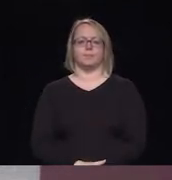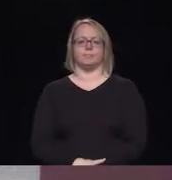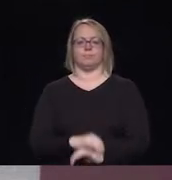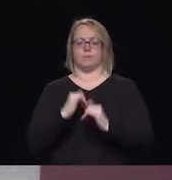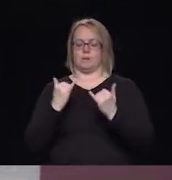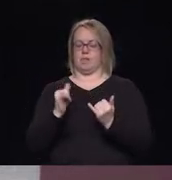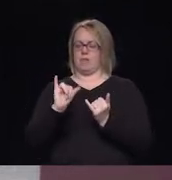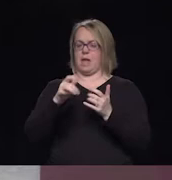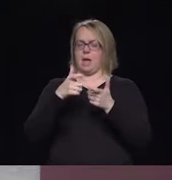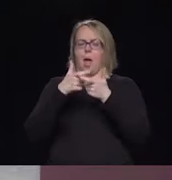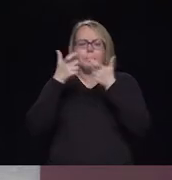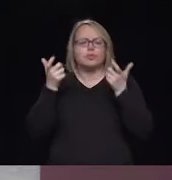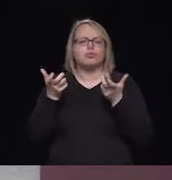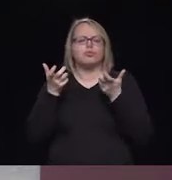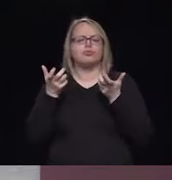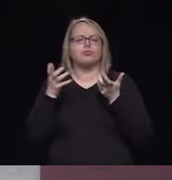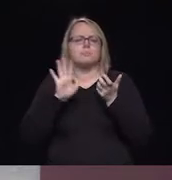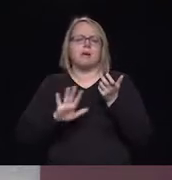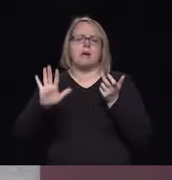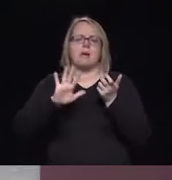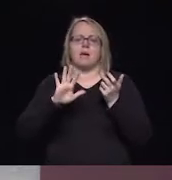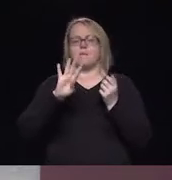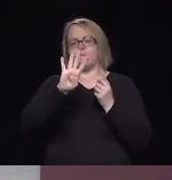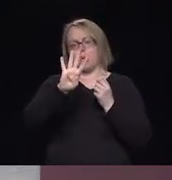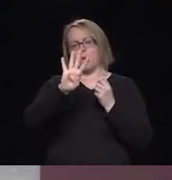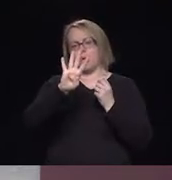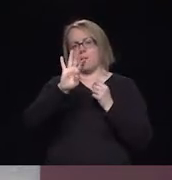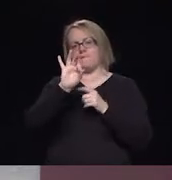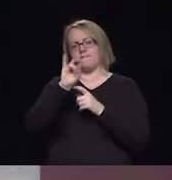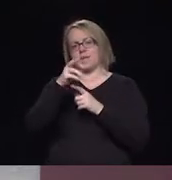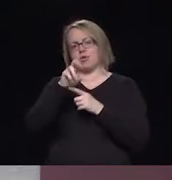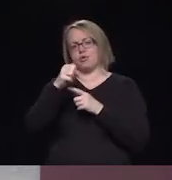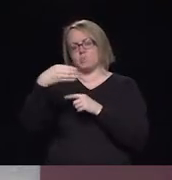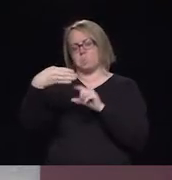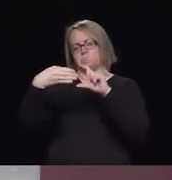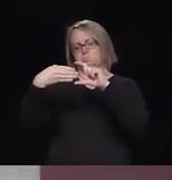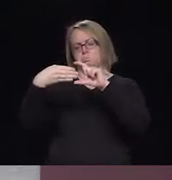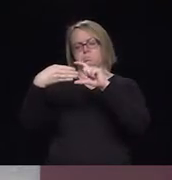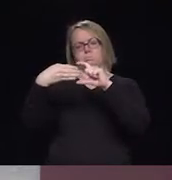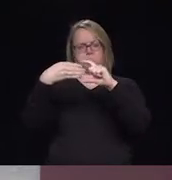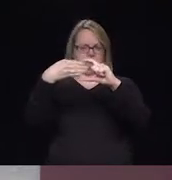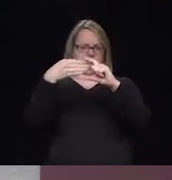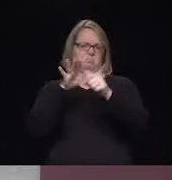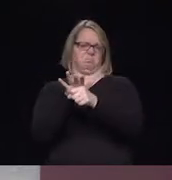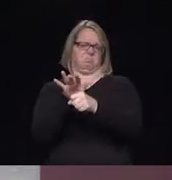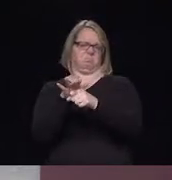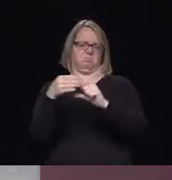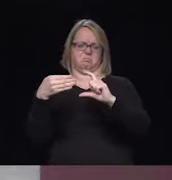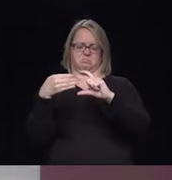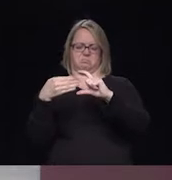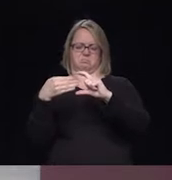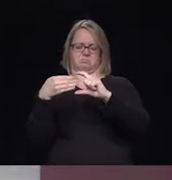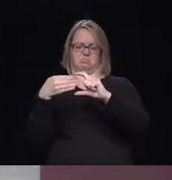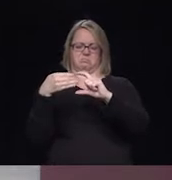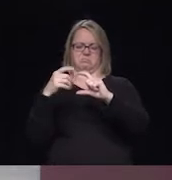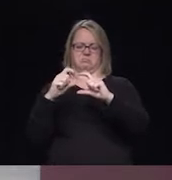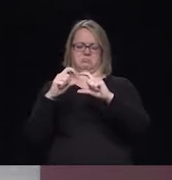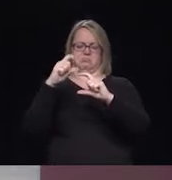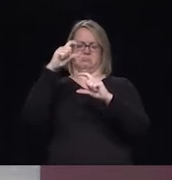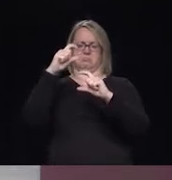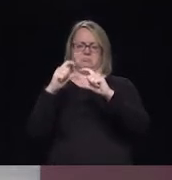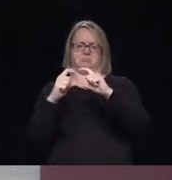want to do. This first part here is about four fingers. That's about as high as you need to go. Now we want to make it